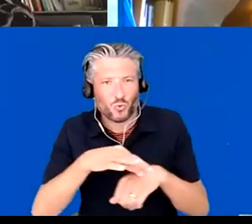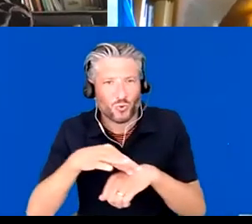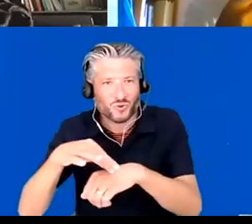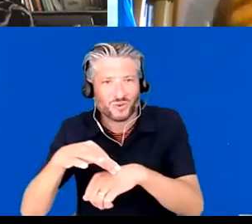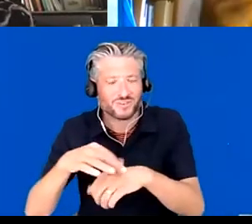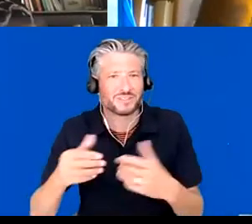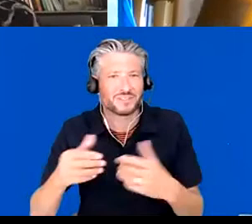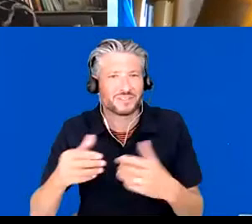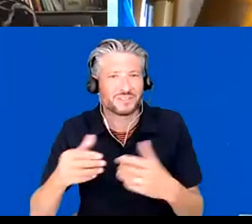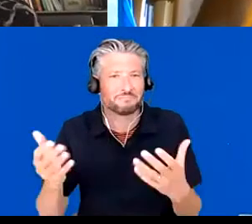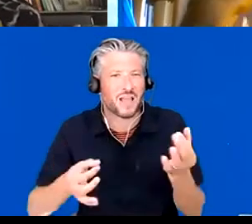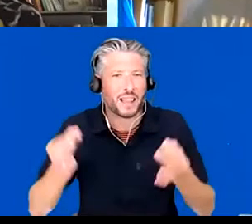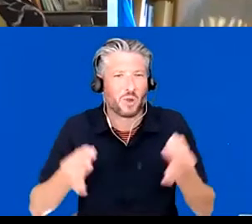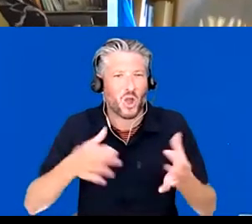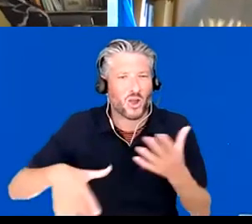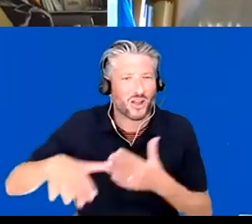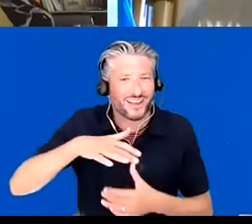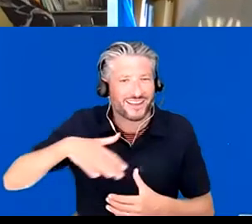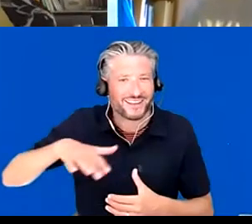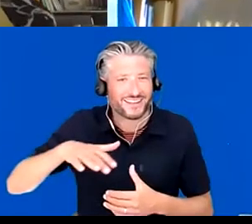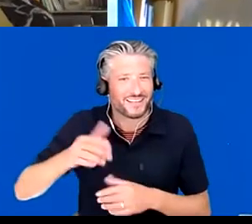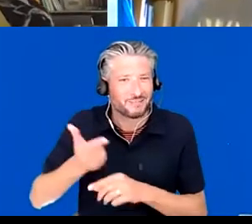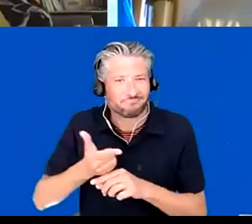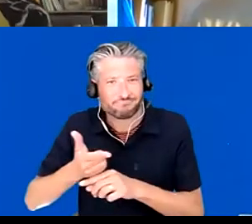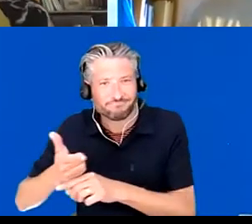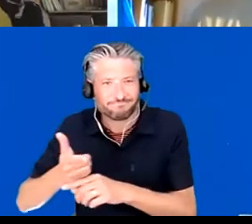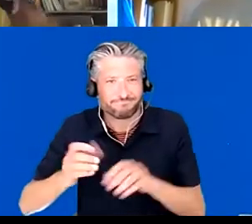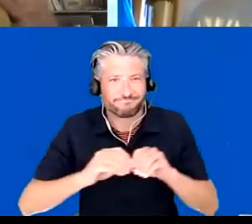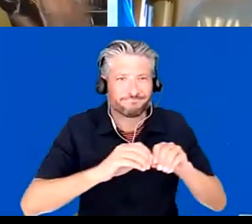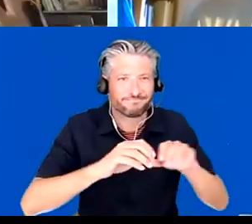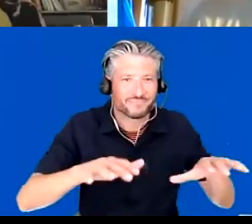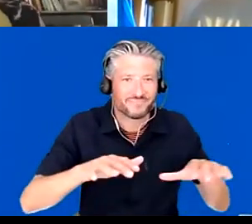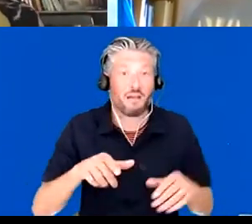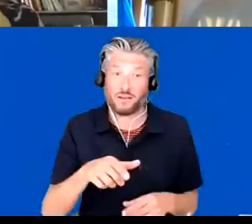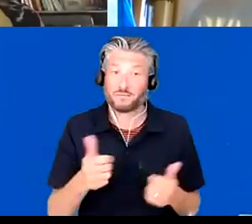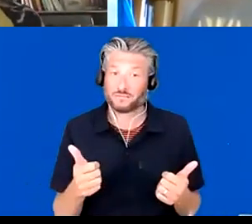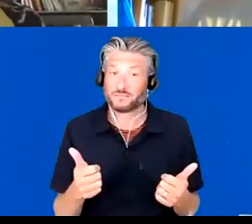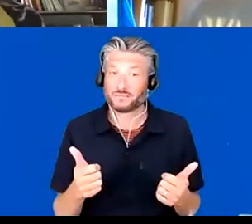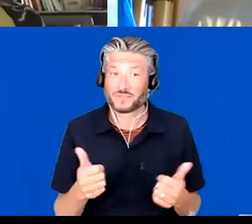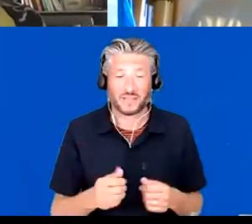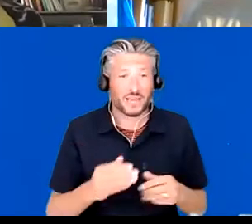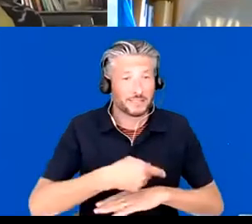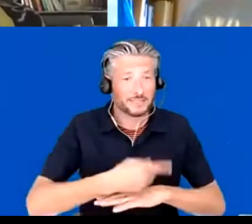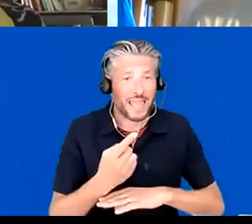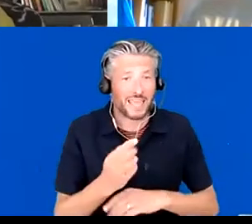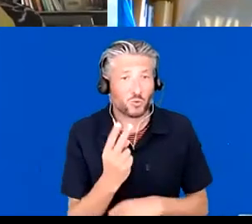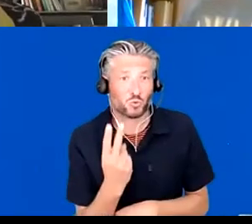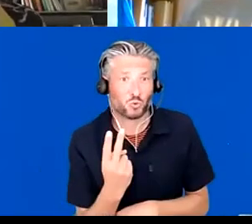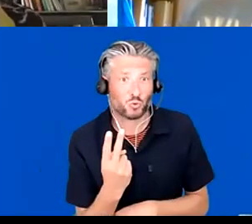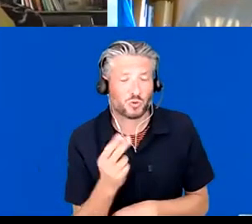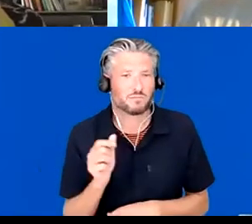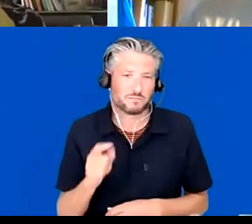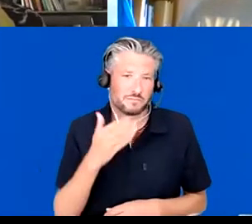was a winner and so on. That went much better on the second day and was much more interactive, we thought. And of course,